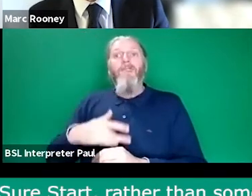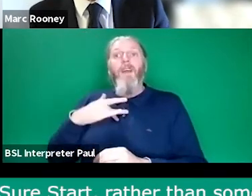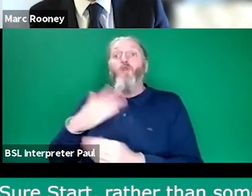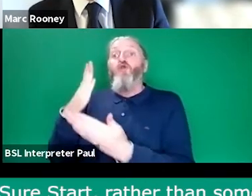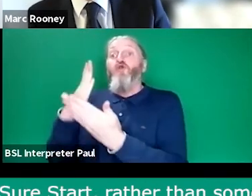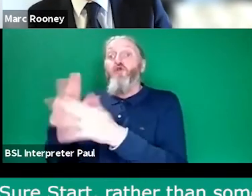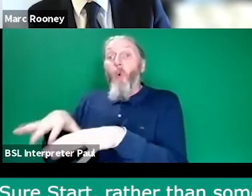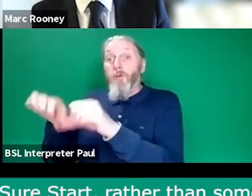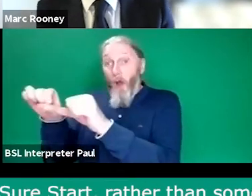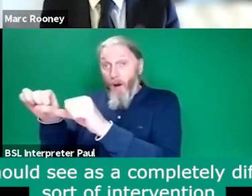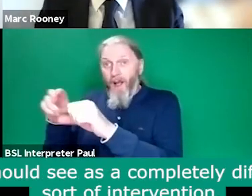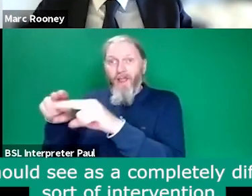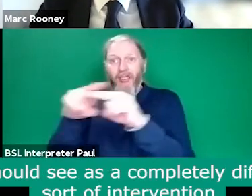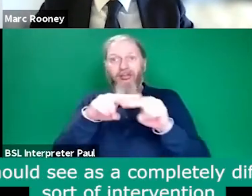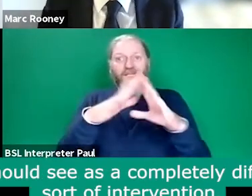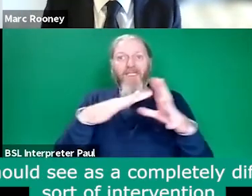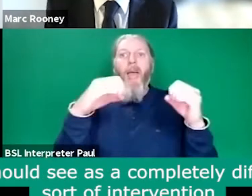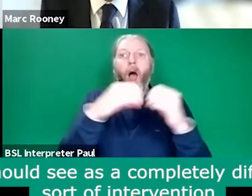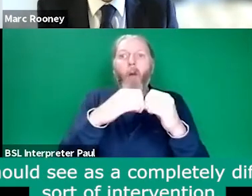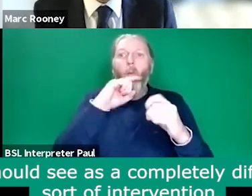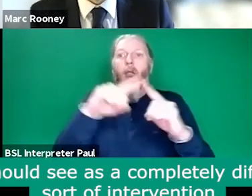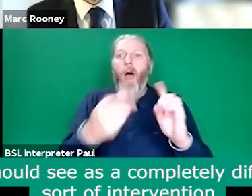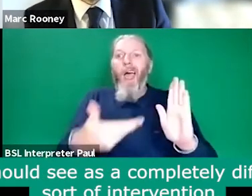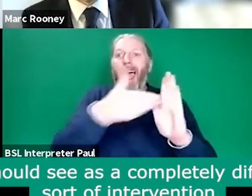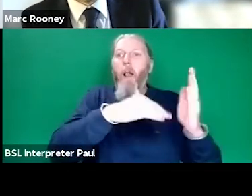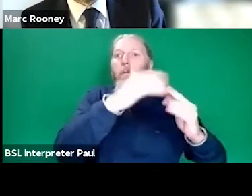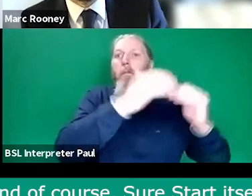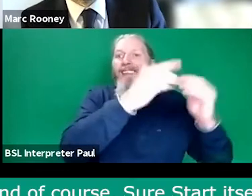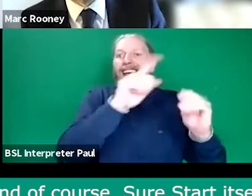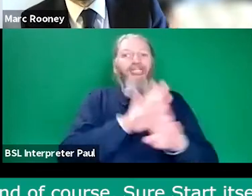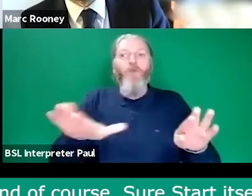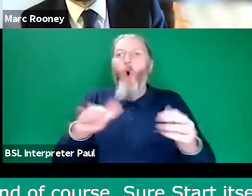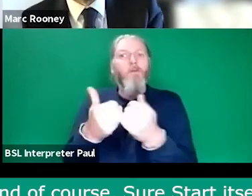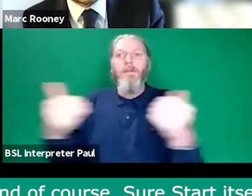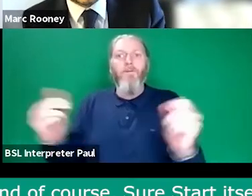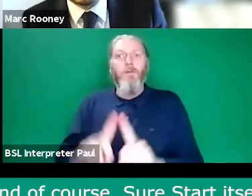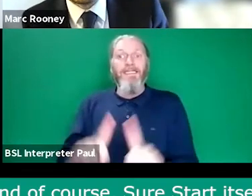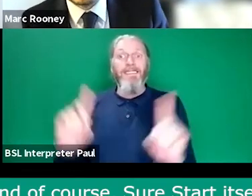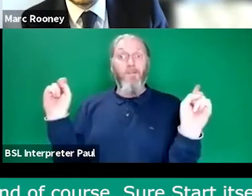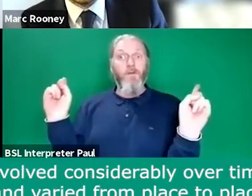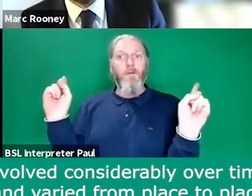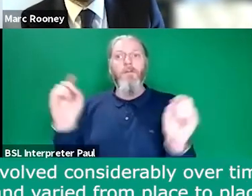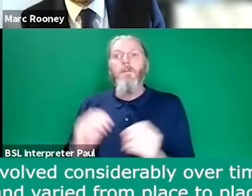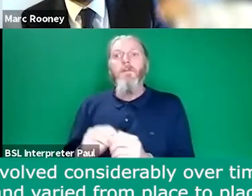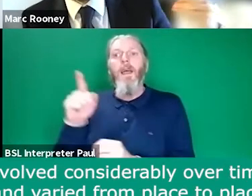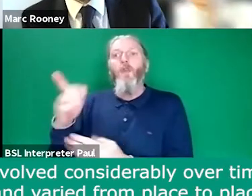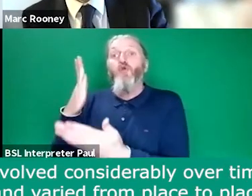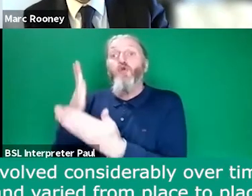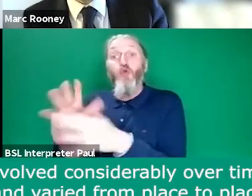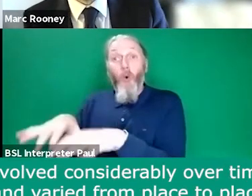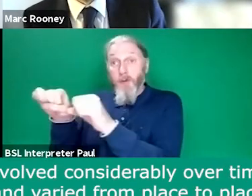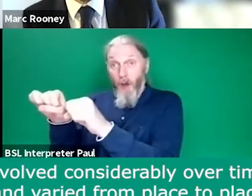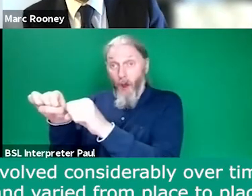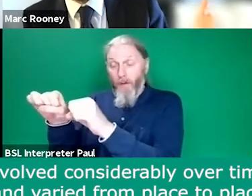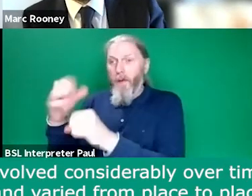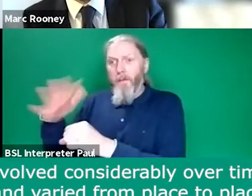Start, rather than something we should see as a completely different sort of intervention. And of course, Sure Start itself evolved considerably over